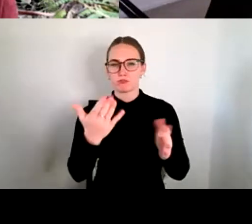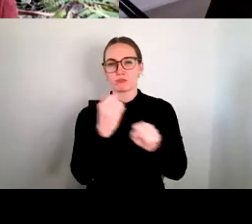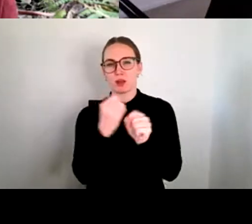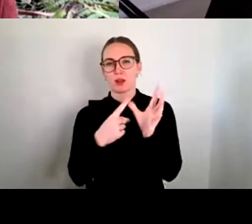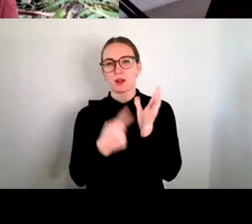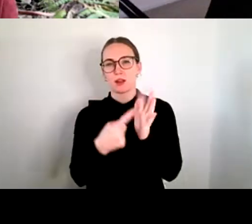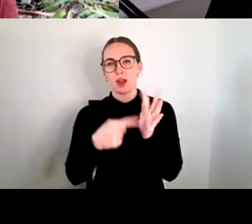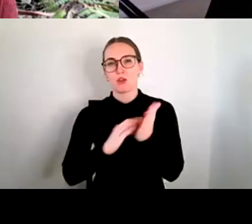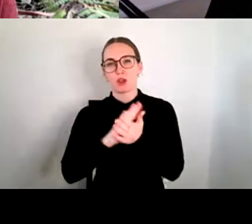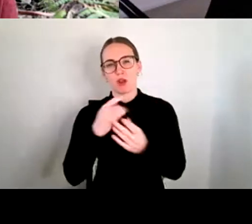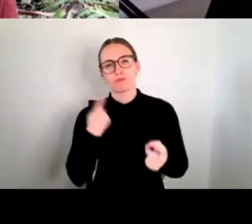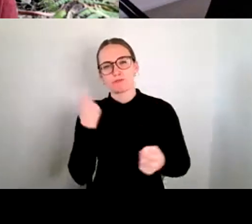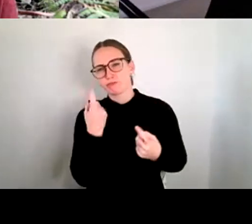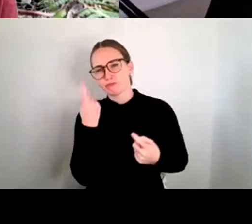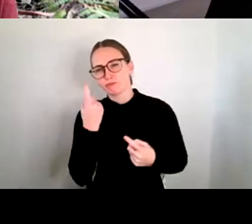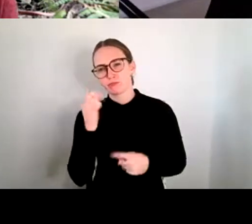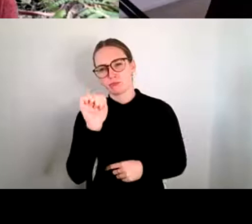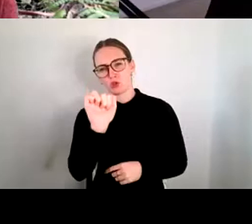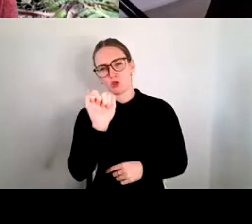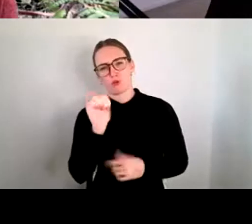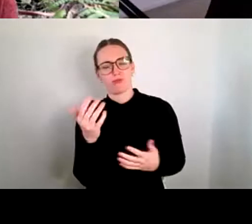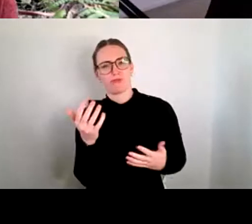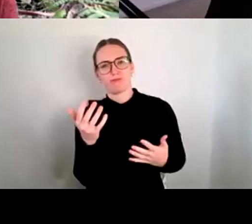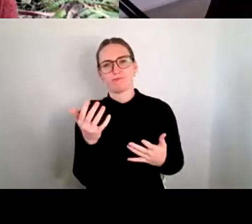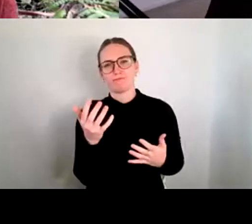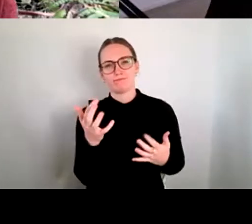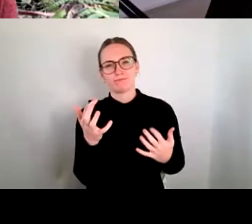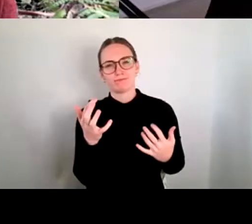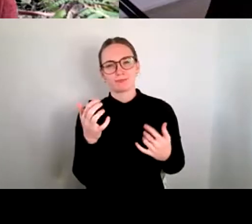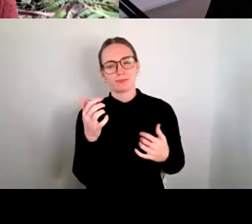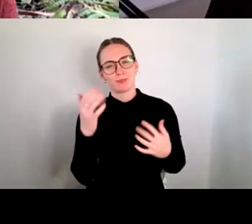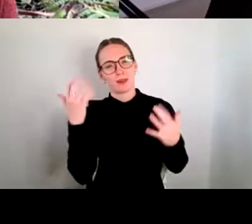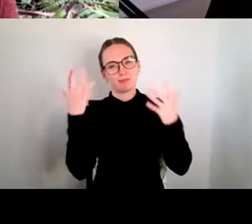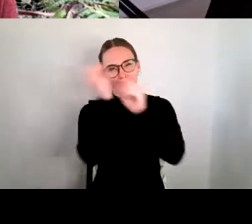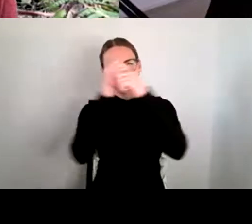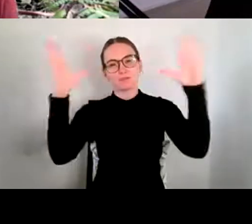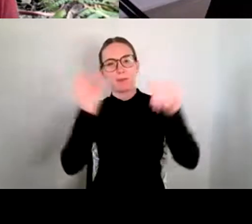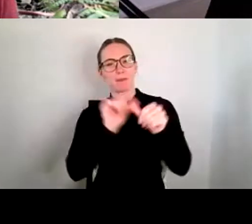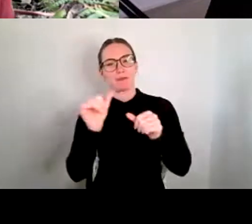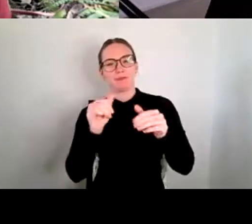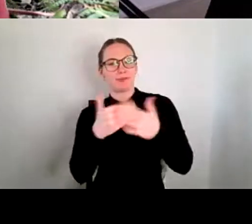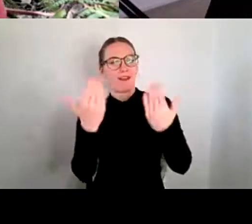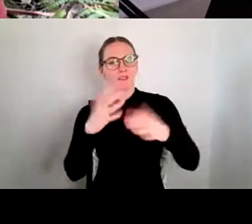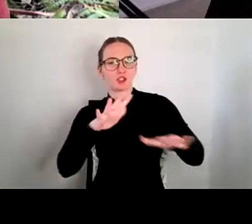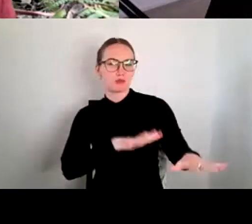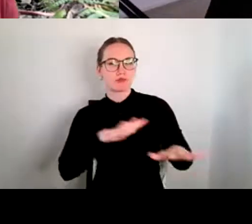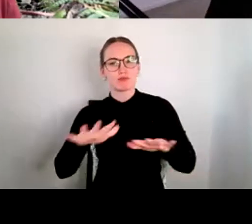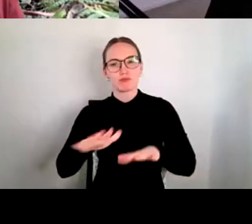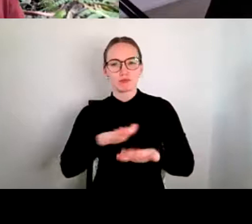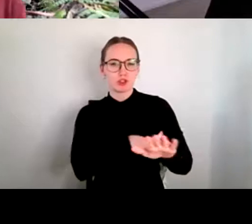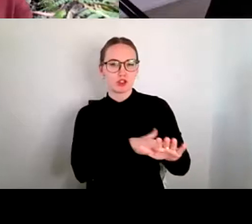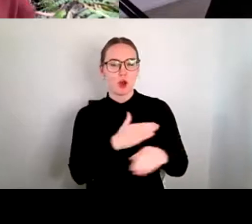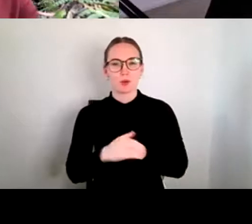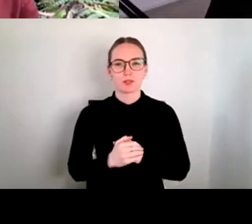ideal moment or your ideal day of slowness is. Can you describe